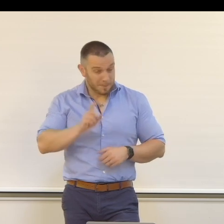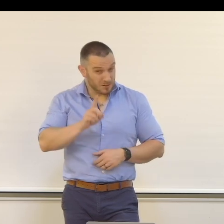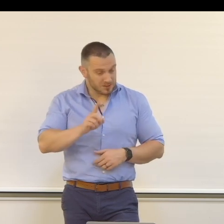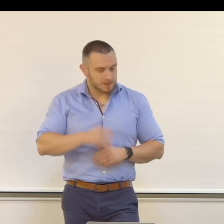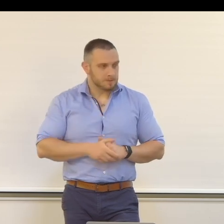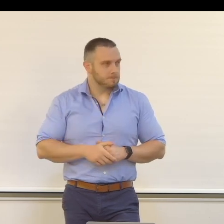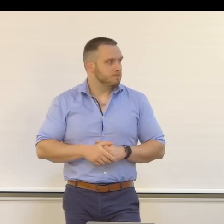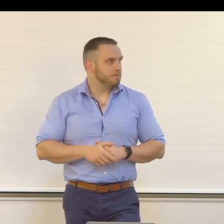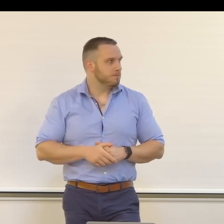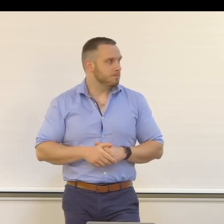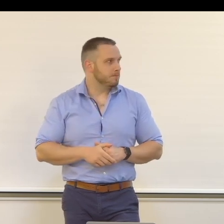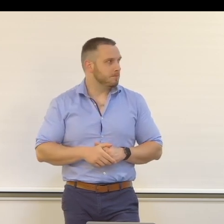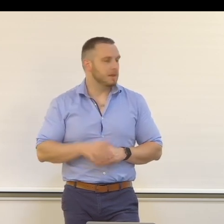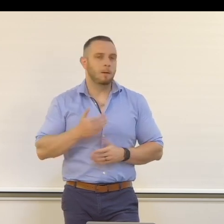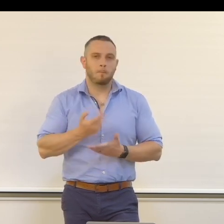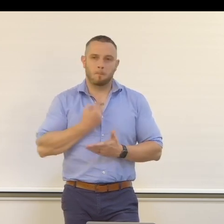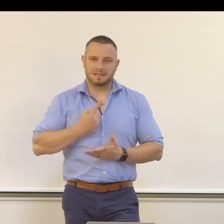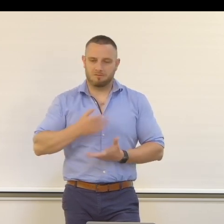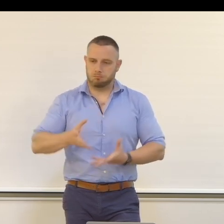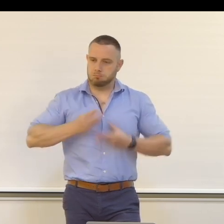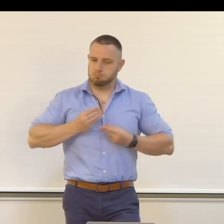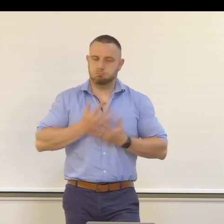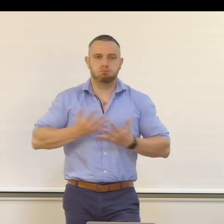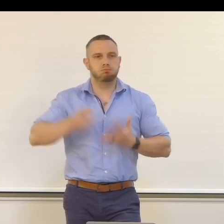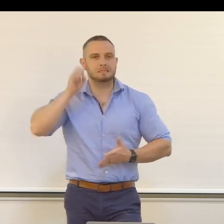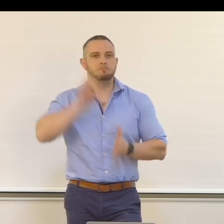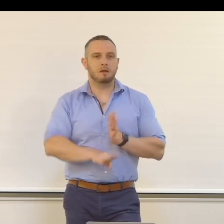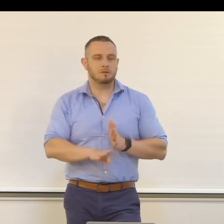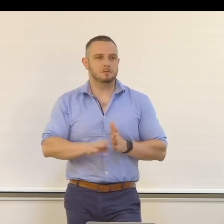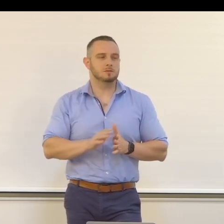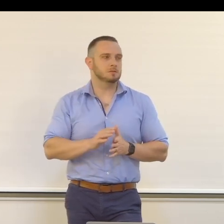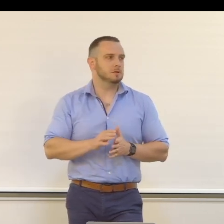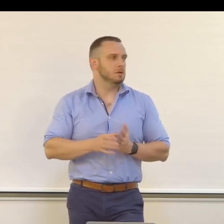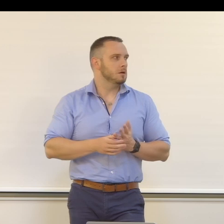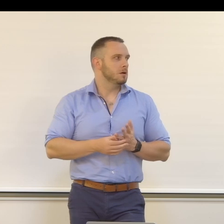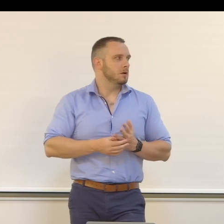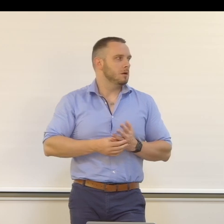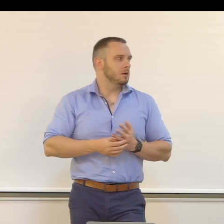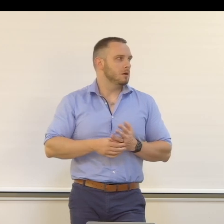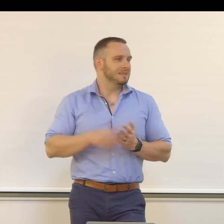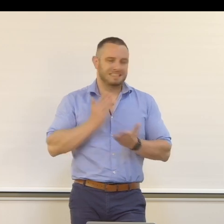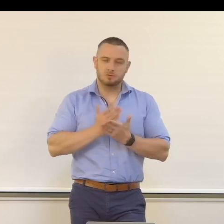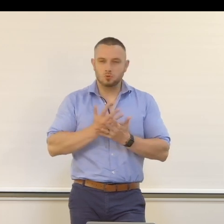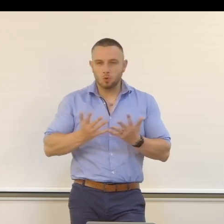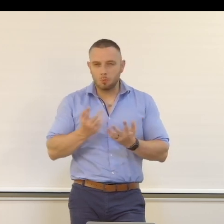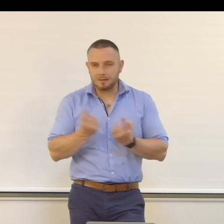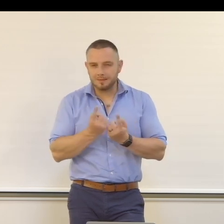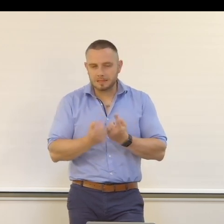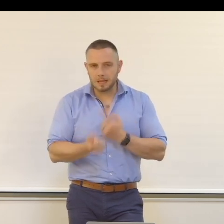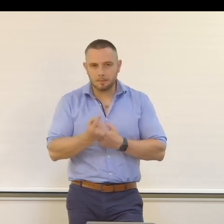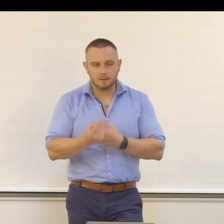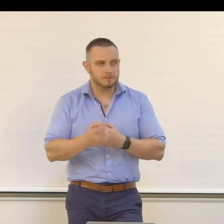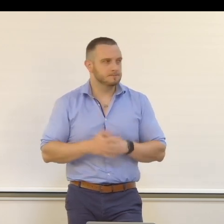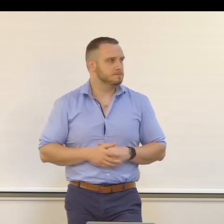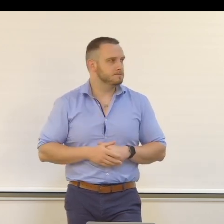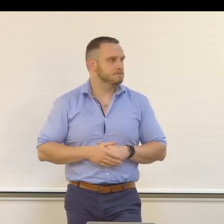but I gained a lot of experience, and it unlocked for me so many things. So yeah, it completely changed